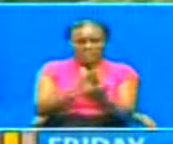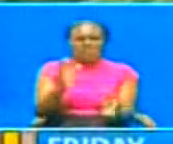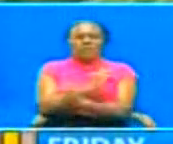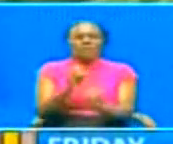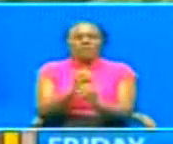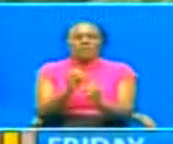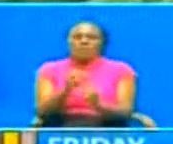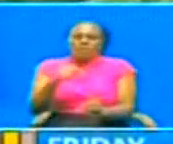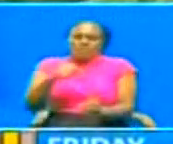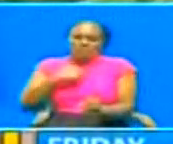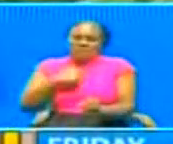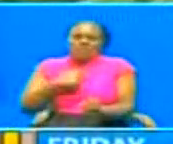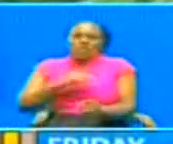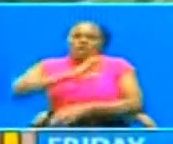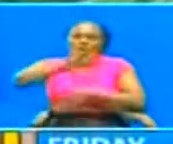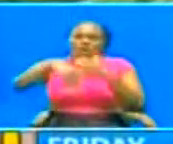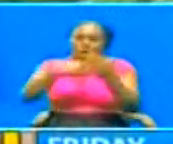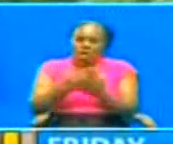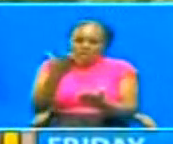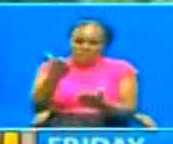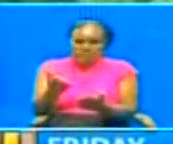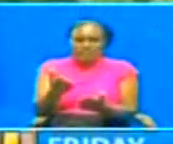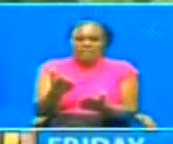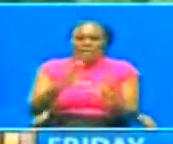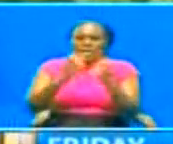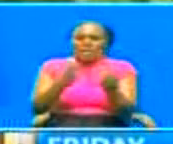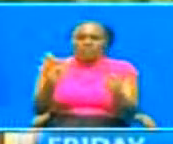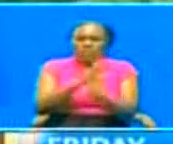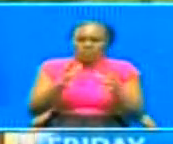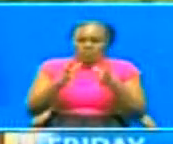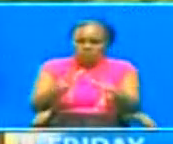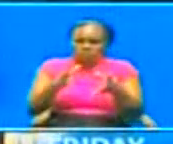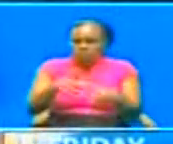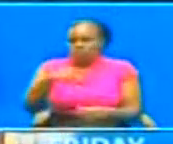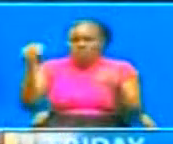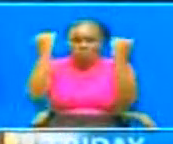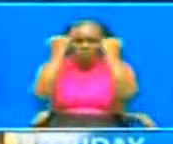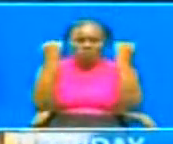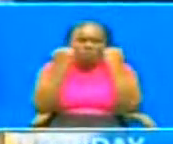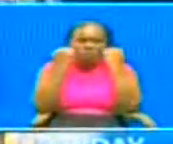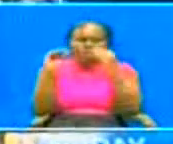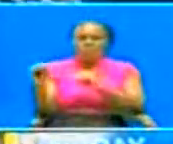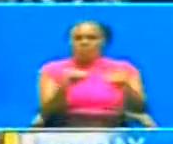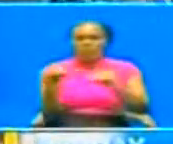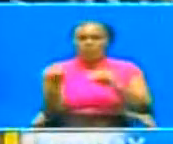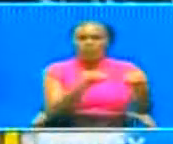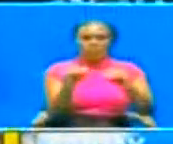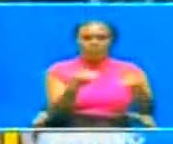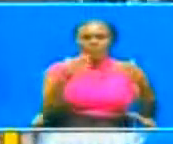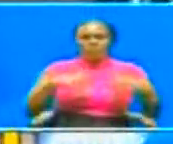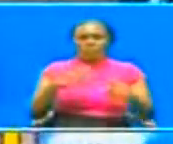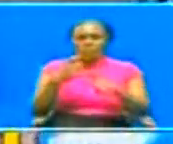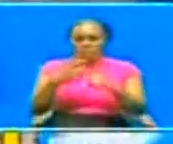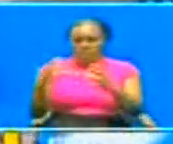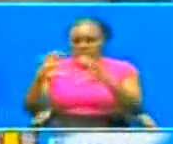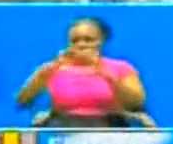Whereas somebody feels that the whole class cheated, eventually, will push them to take them to court. As pastoral, it's for a child to pursue from